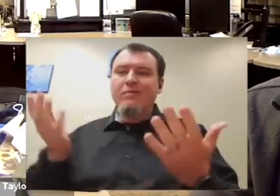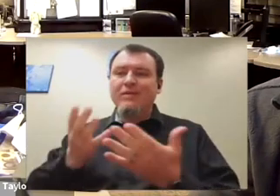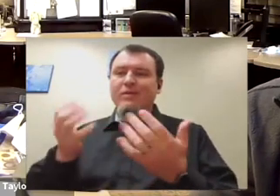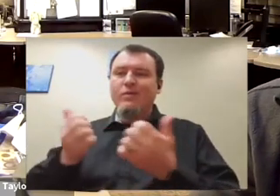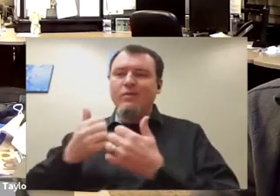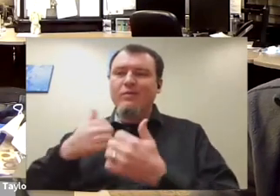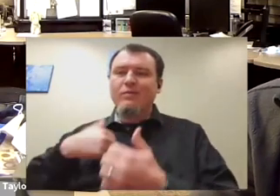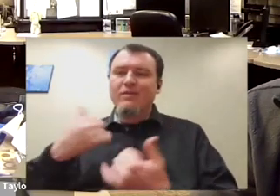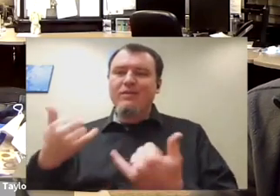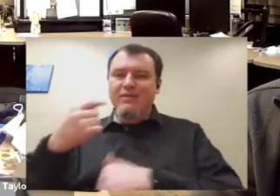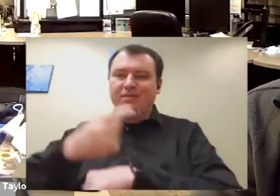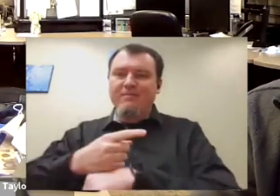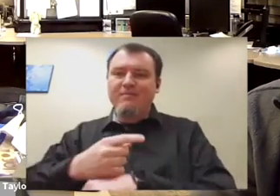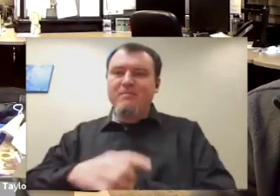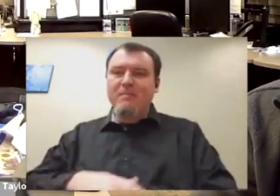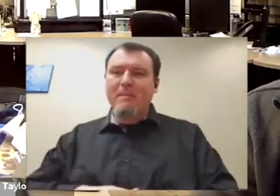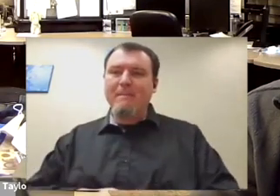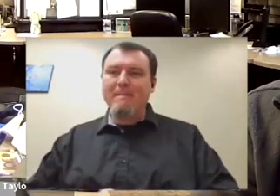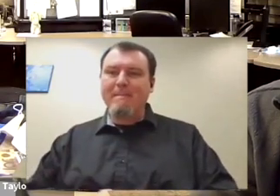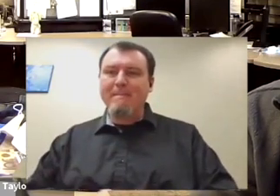me.